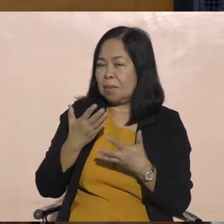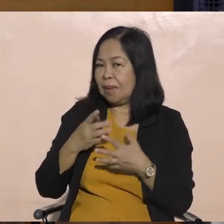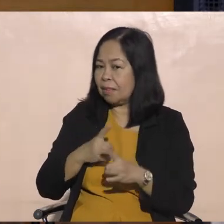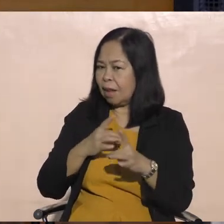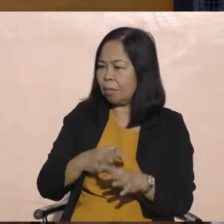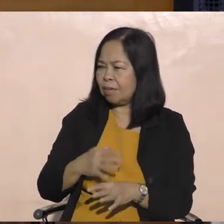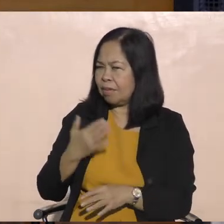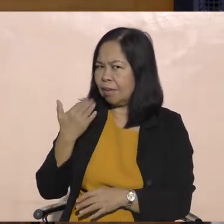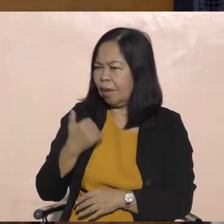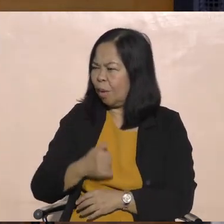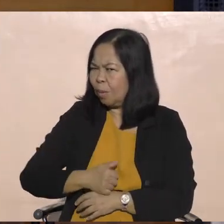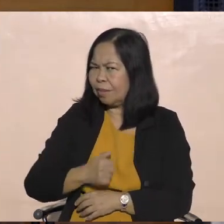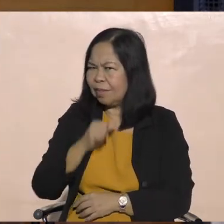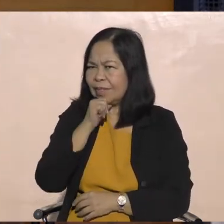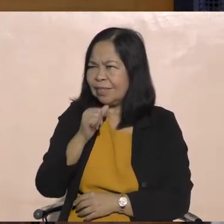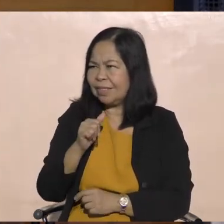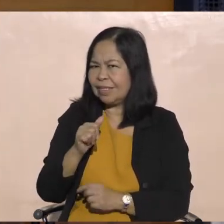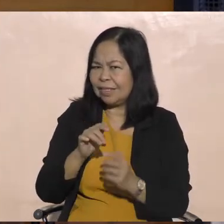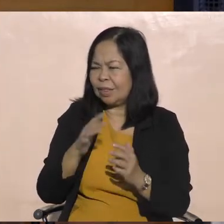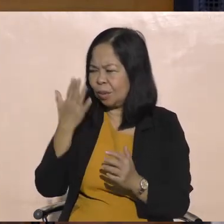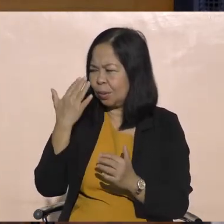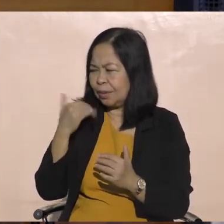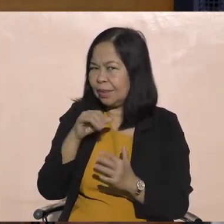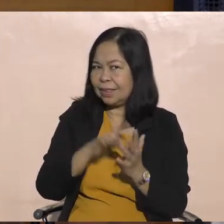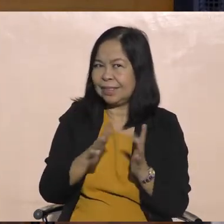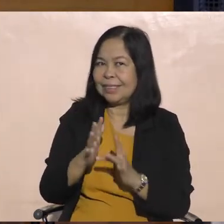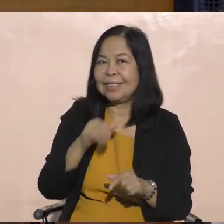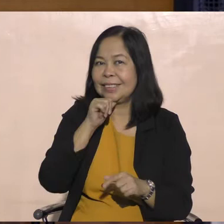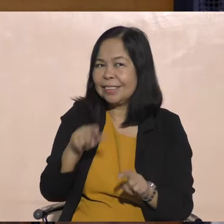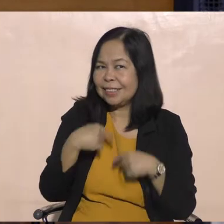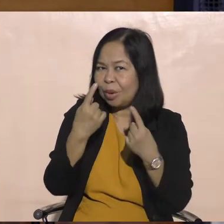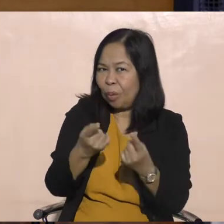tuon, diha-diha dayon o gayuhon si Lazarus sama sa iyang gibuhat nga to sa uban.